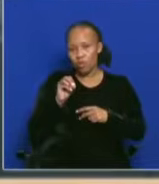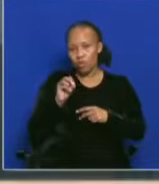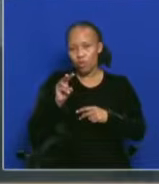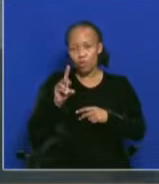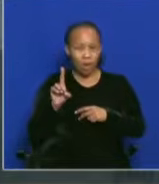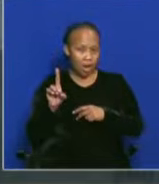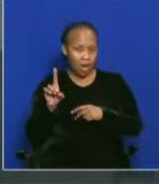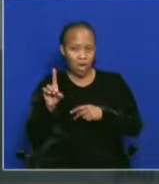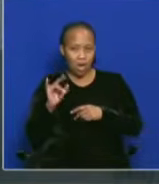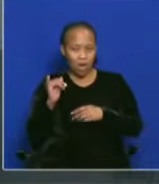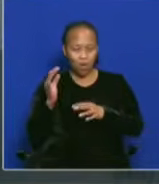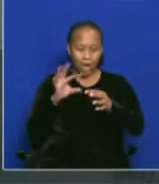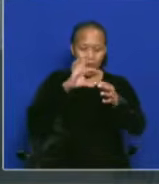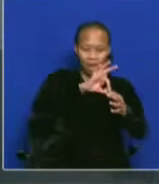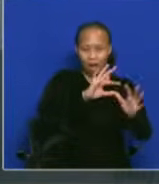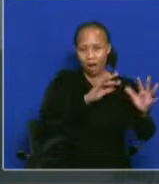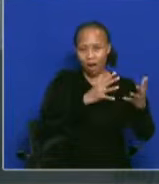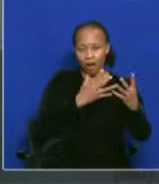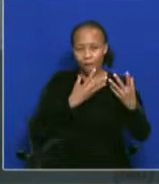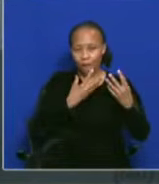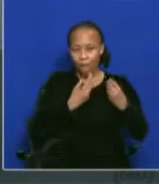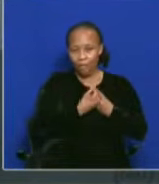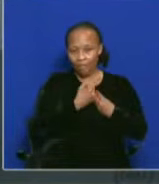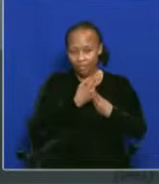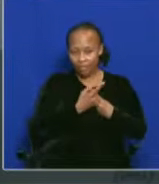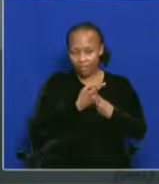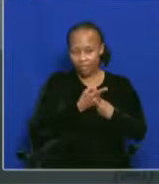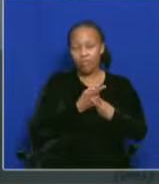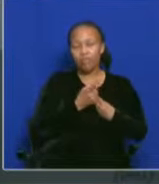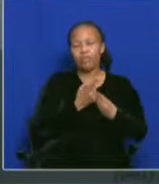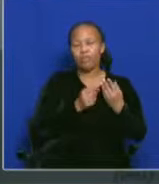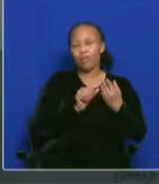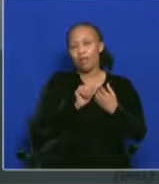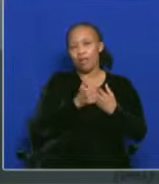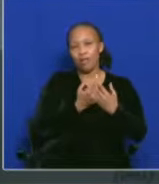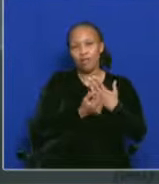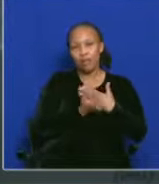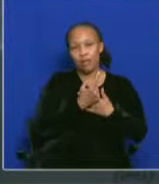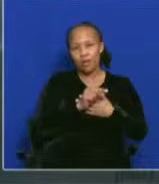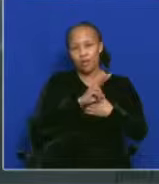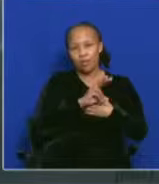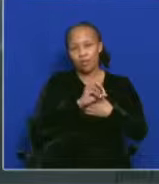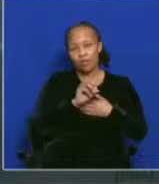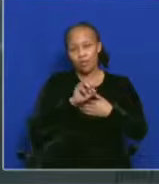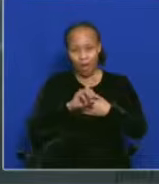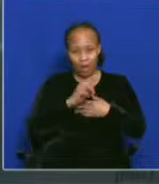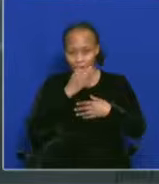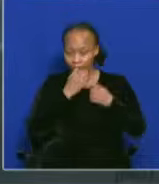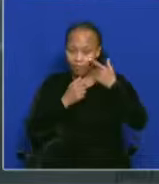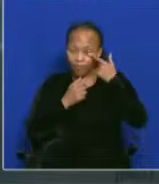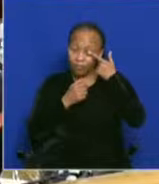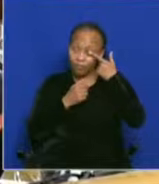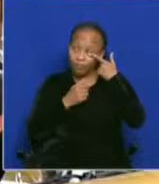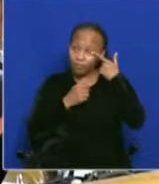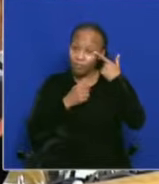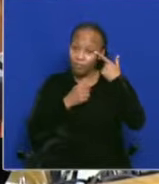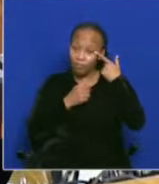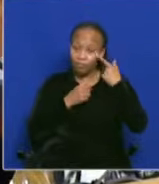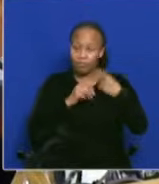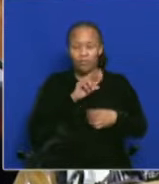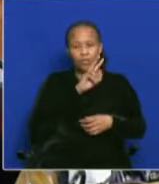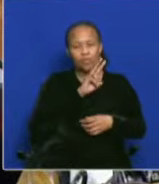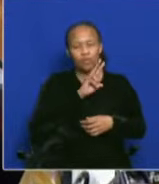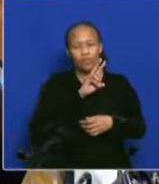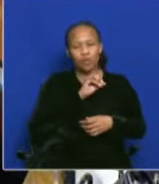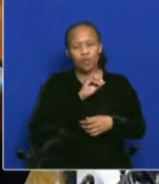one in 2001? So the 2001 one was the master agreement. The master